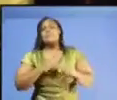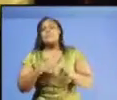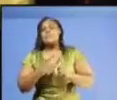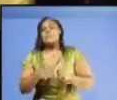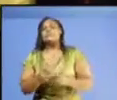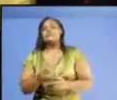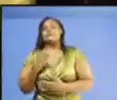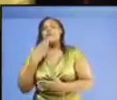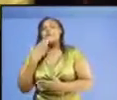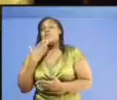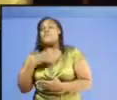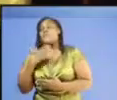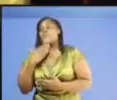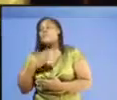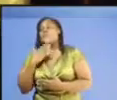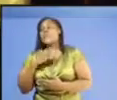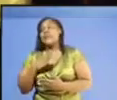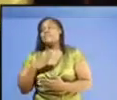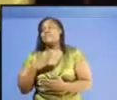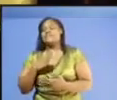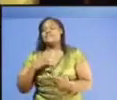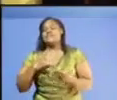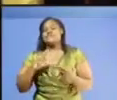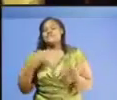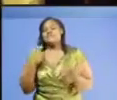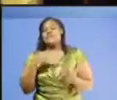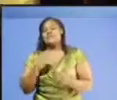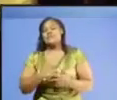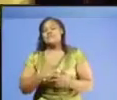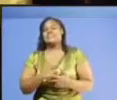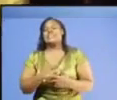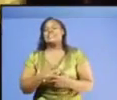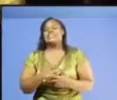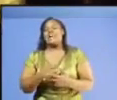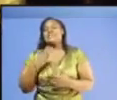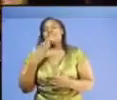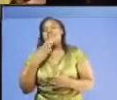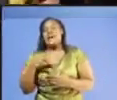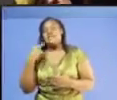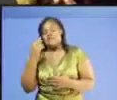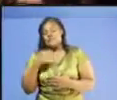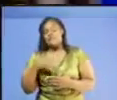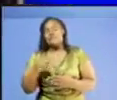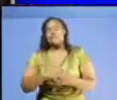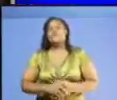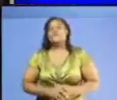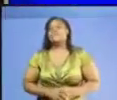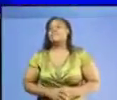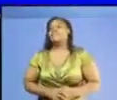and I'm going to have to use a different microphone to tell you. I have some bad news for you.